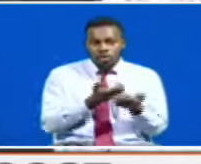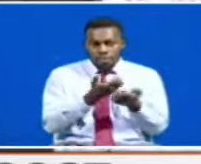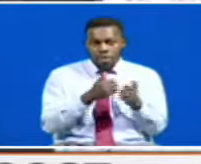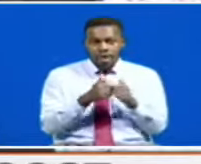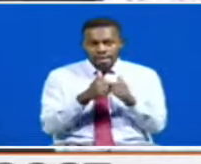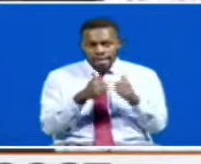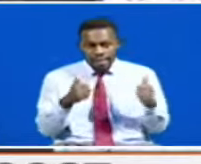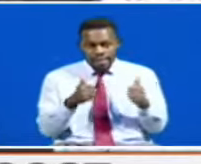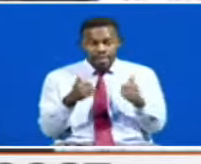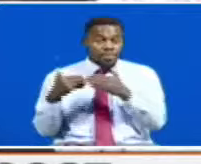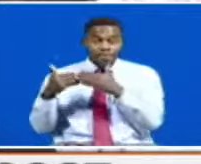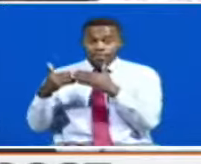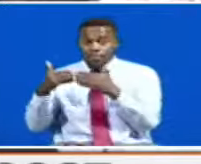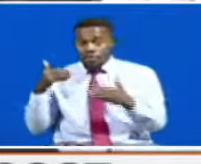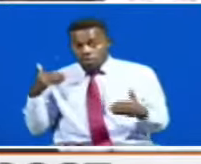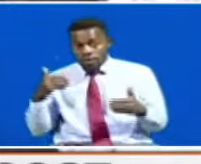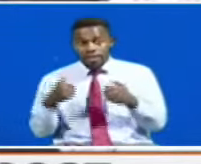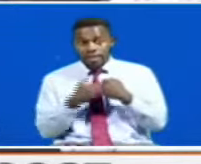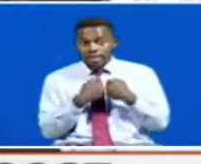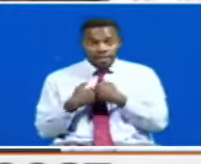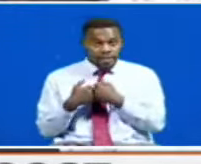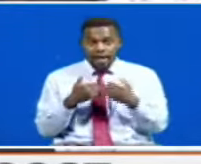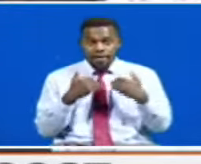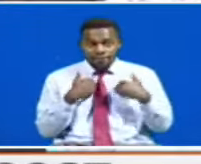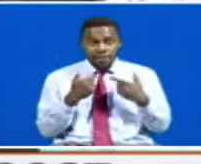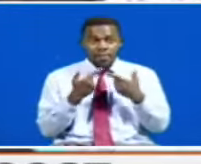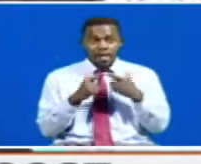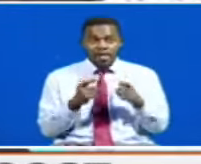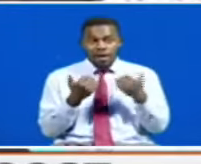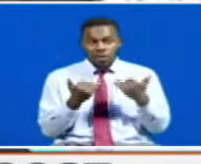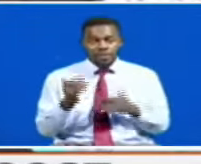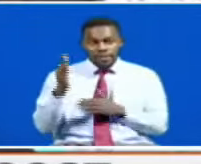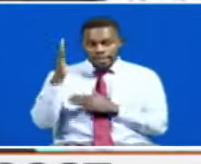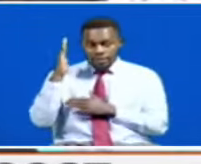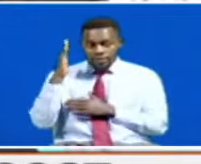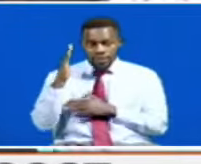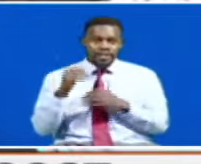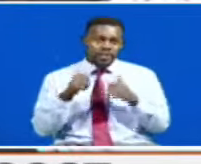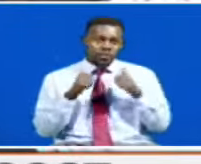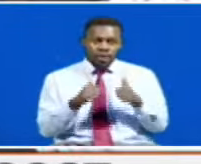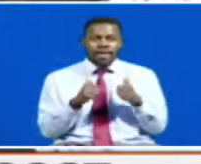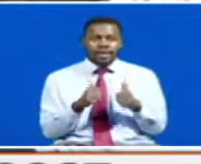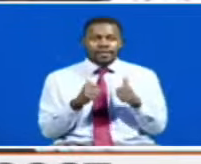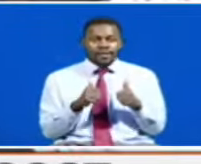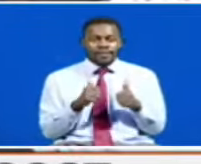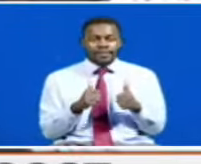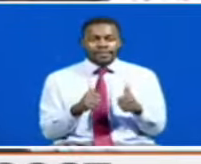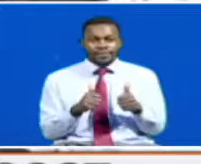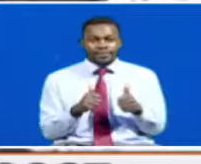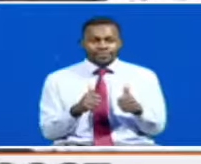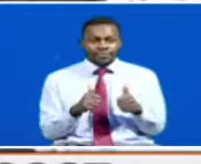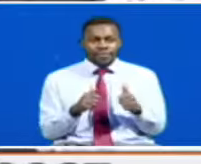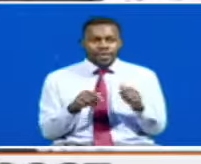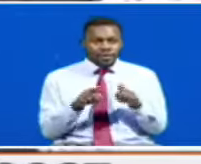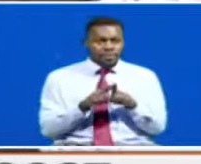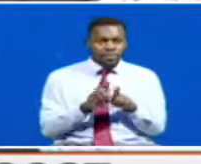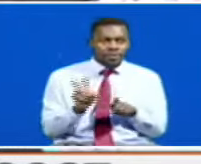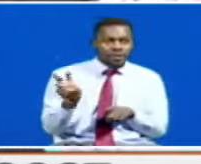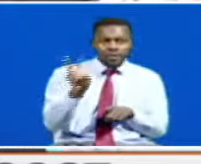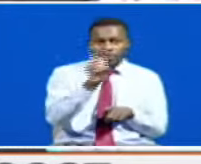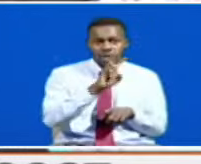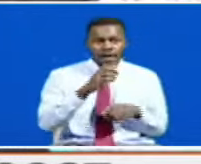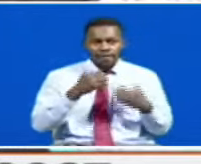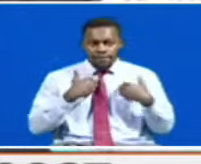past, but currently I have to say that security is okay. We are doing very well. As you can see, we have a cruise terminal